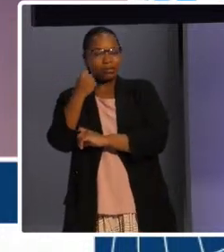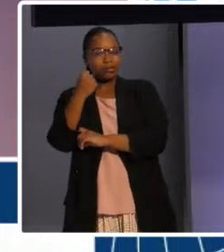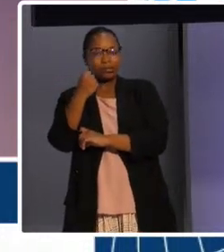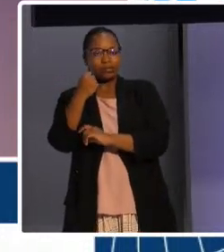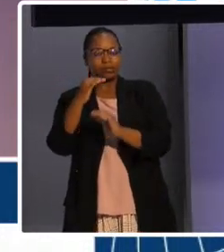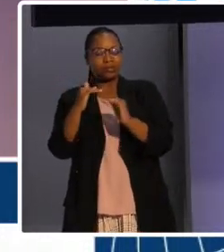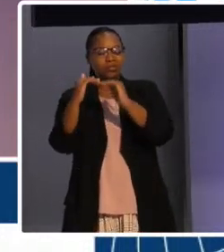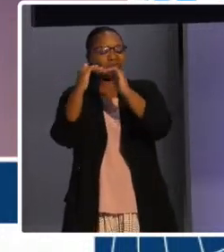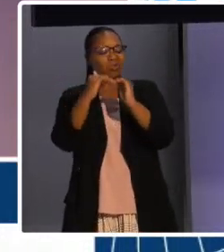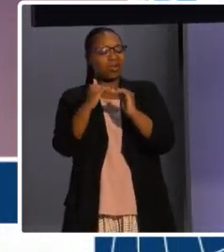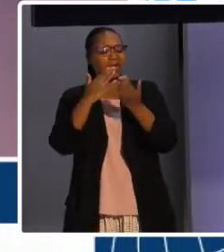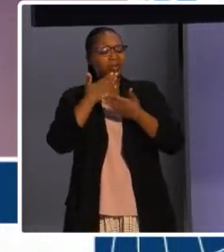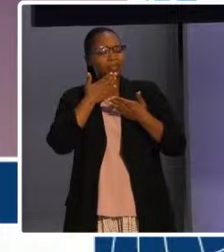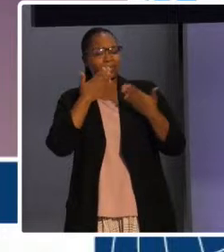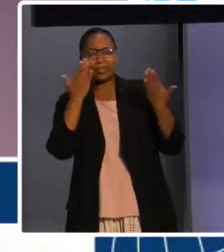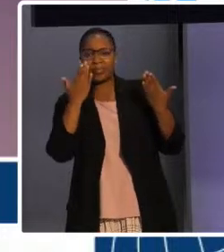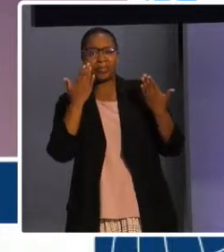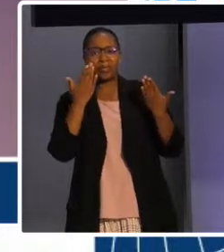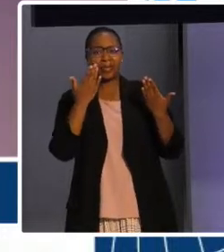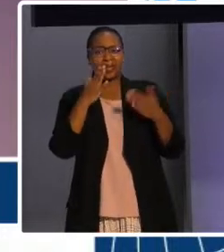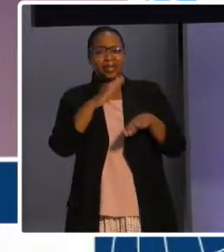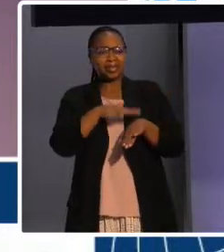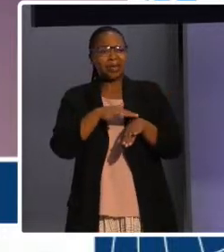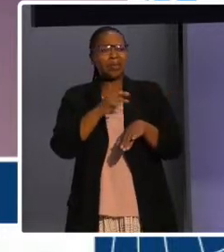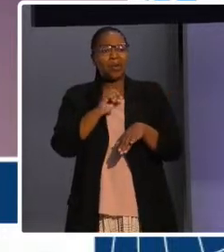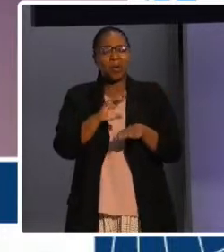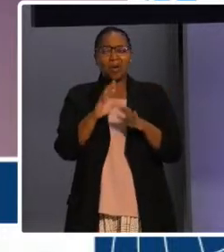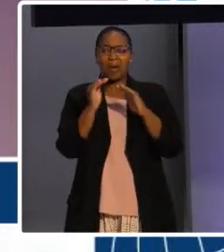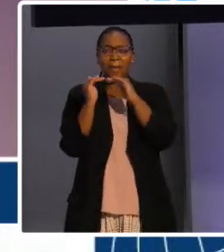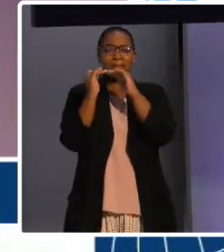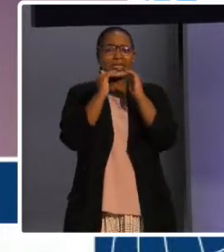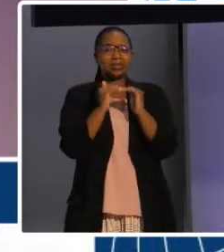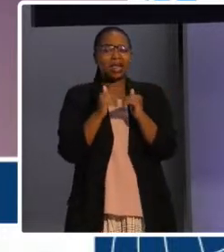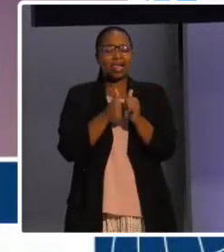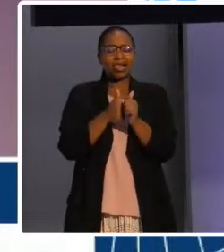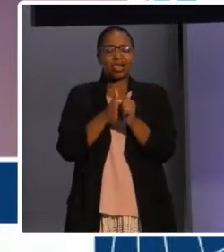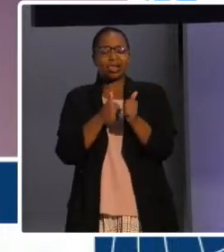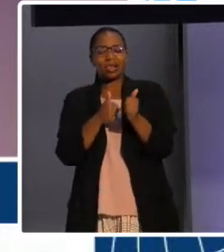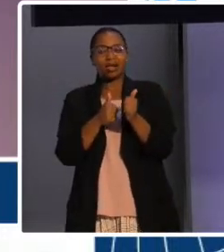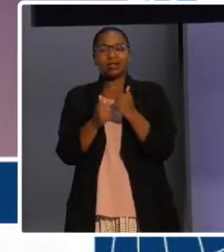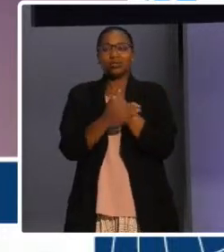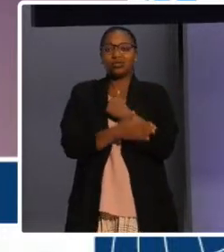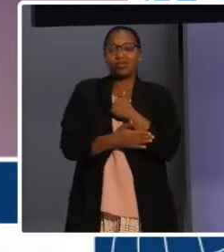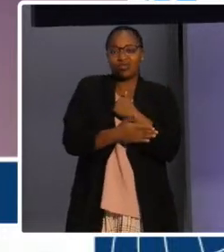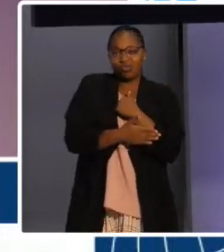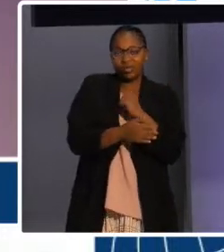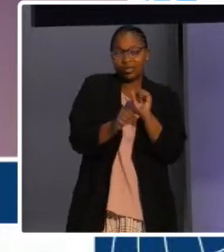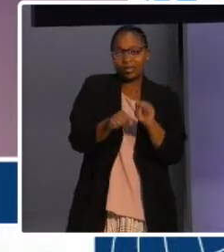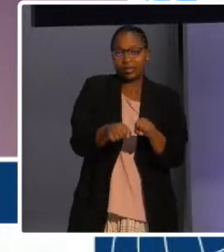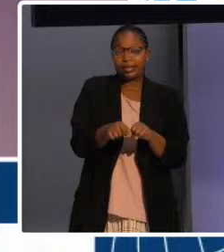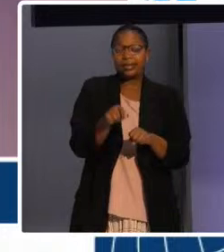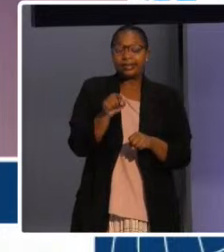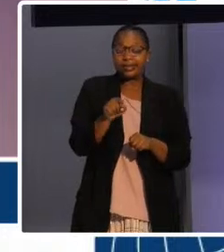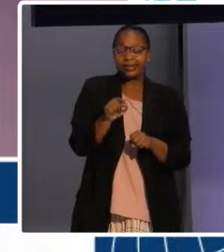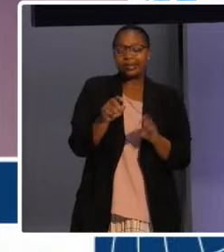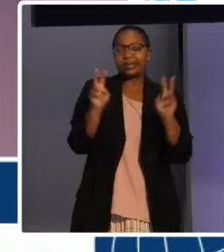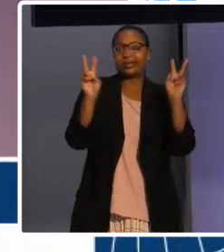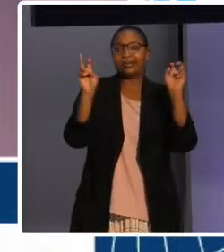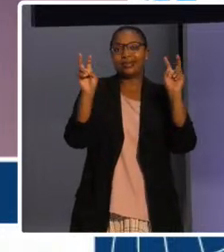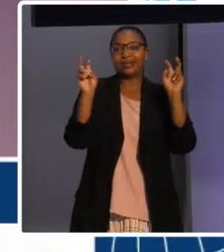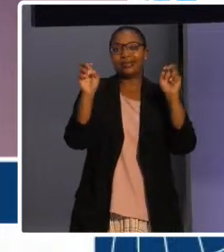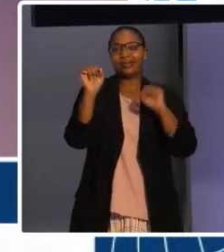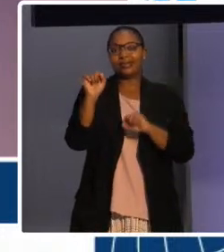regime or democracy backsliding countries. This is a matter